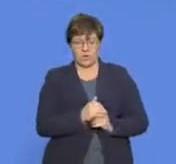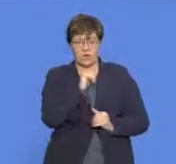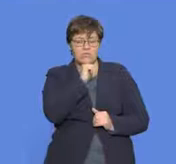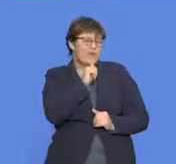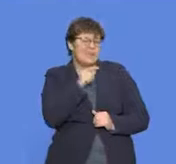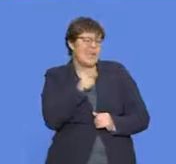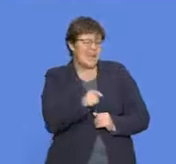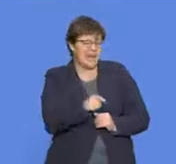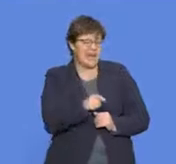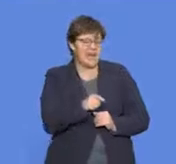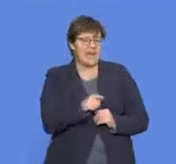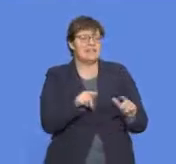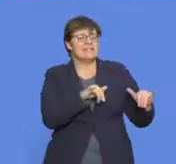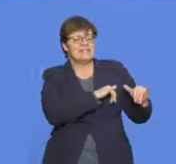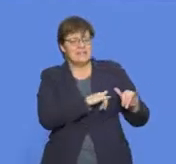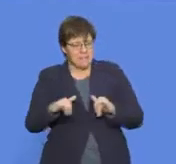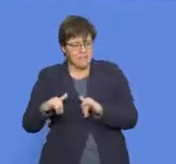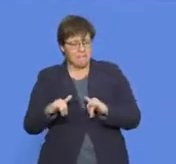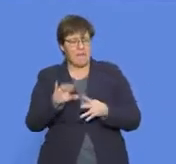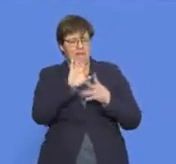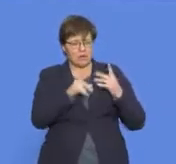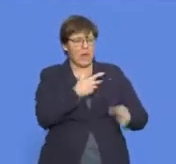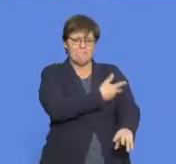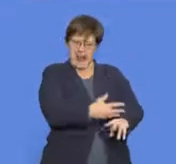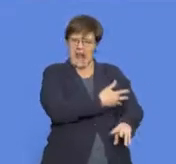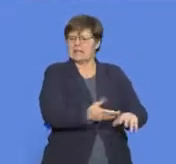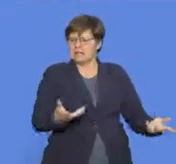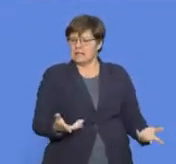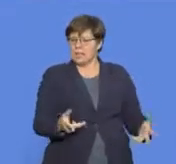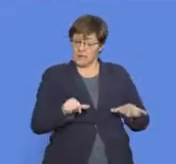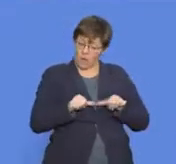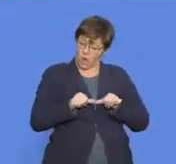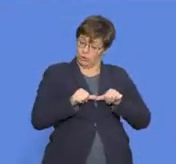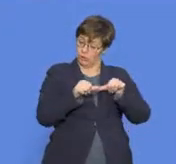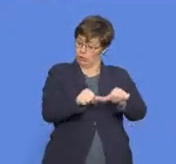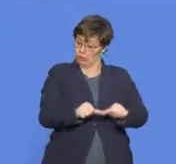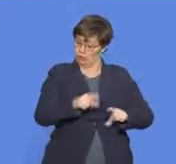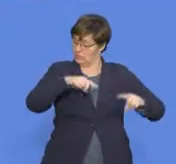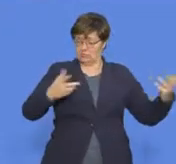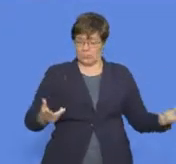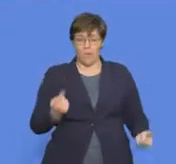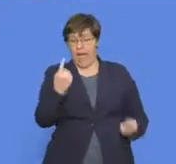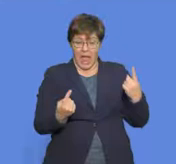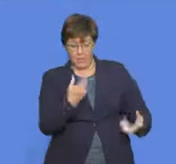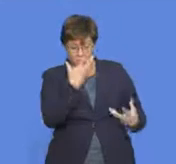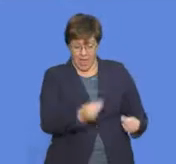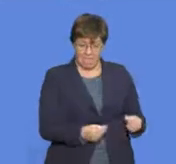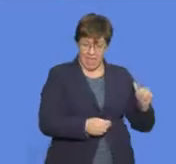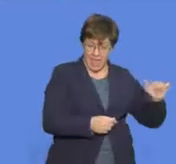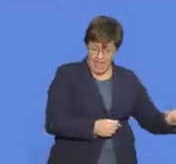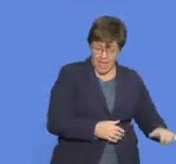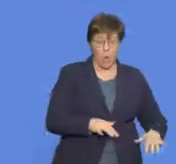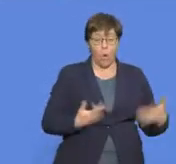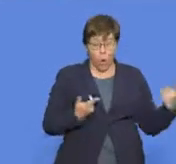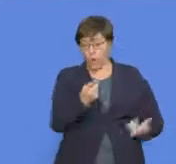though it's the same characteristic, it's blood, there is no continuous variation. You either have blood